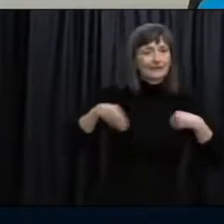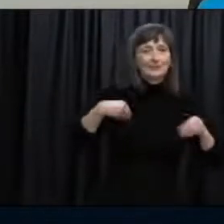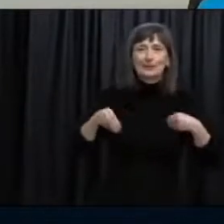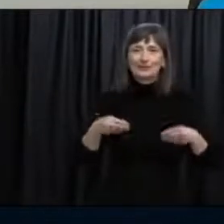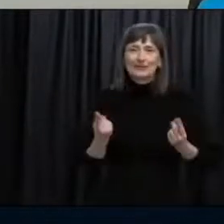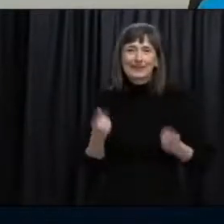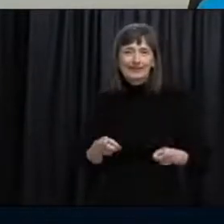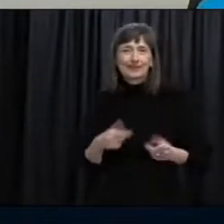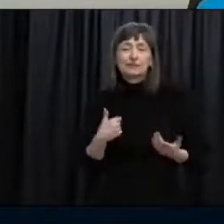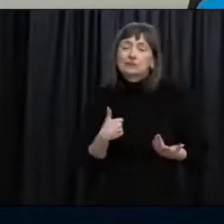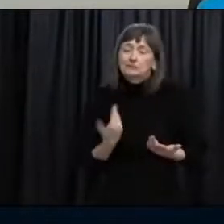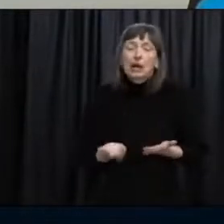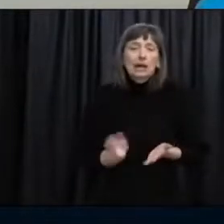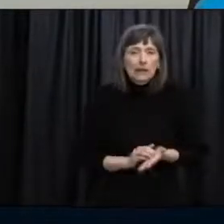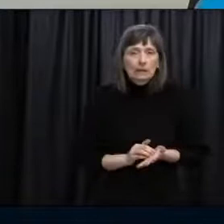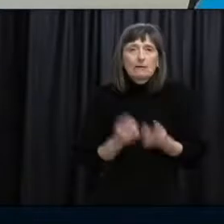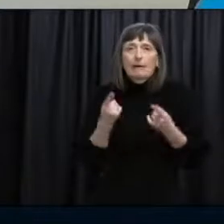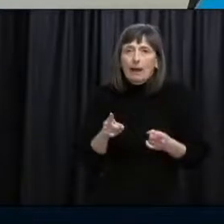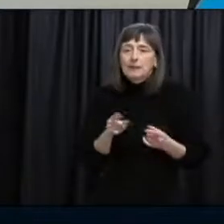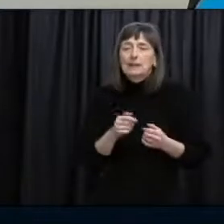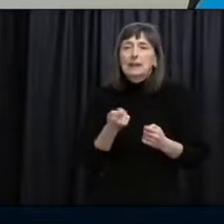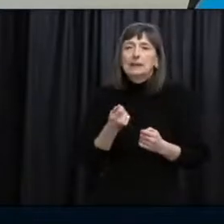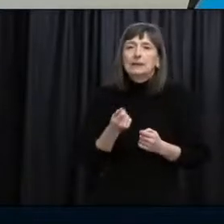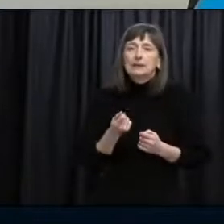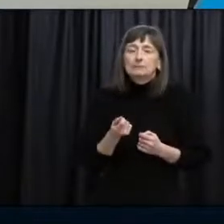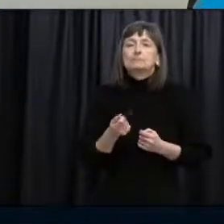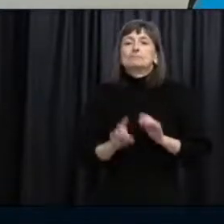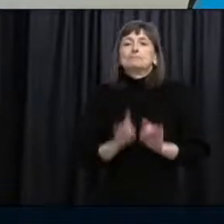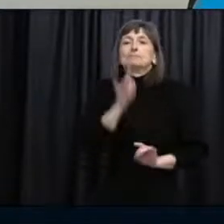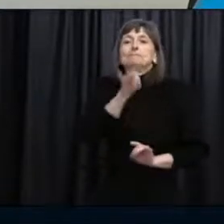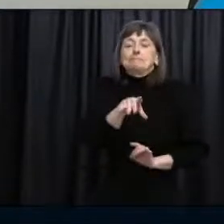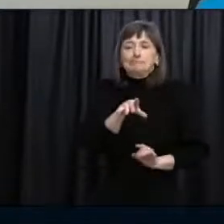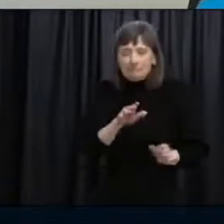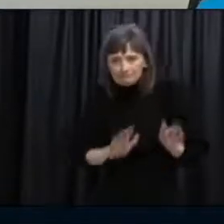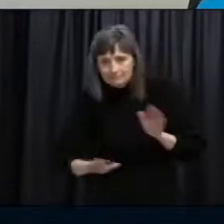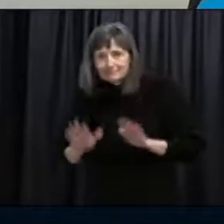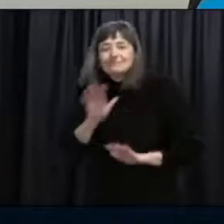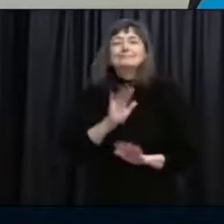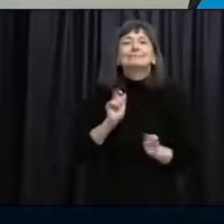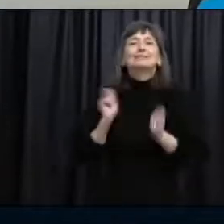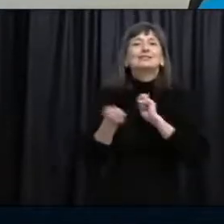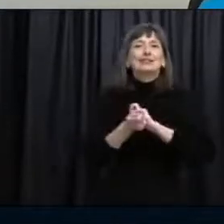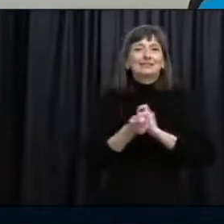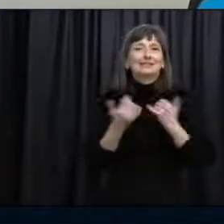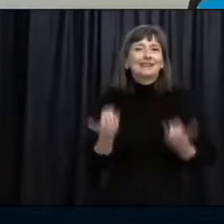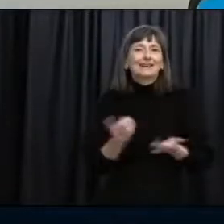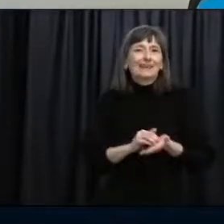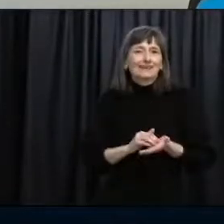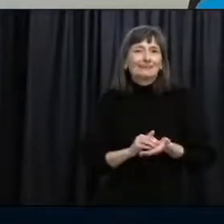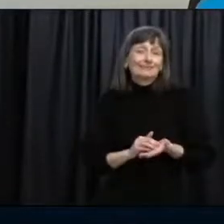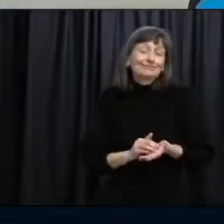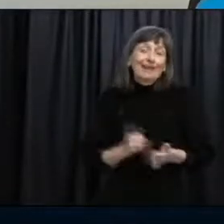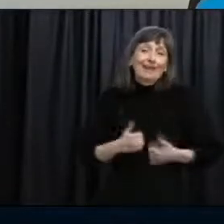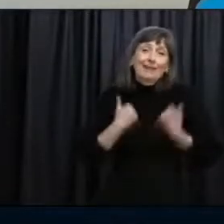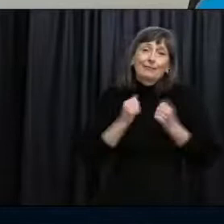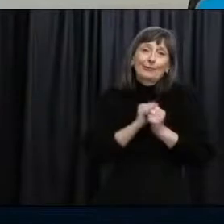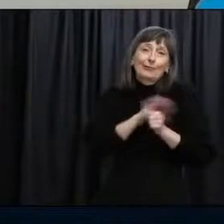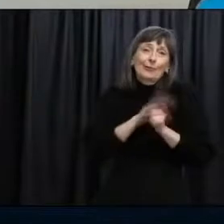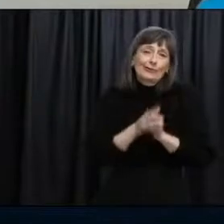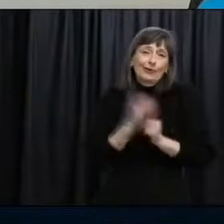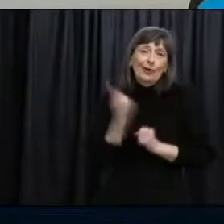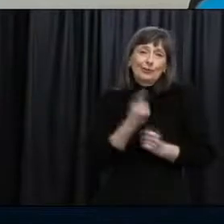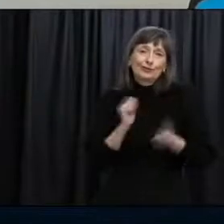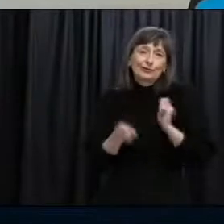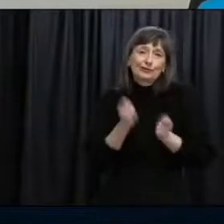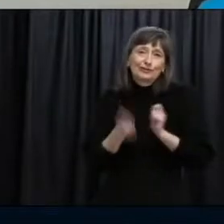another twist in the road that gets us to life with COVID. So with that, Premier,